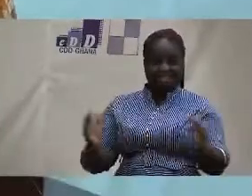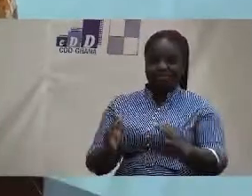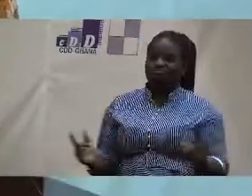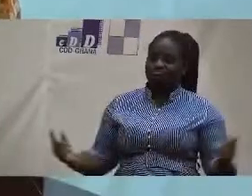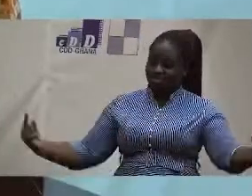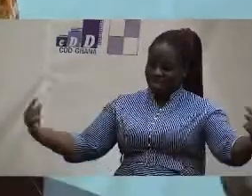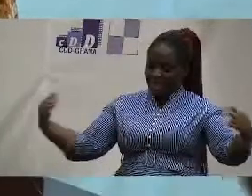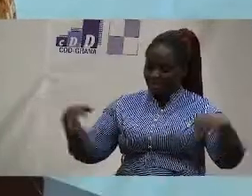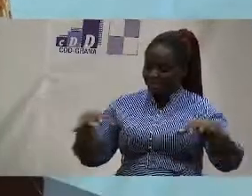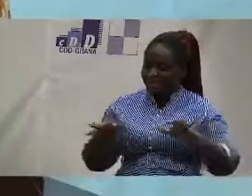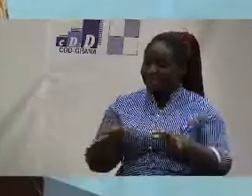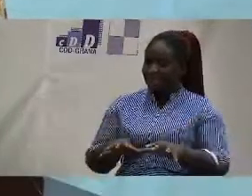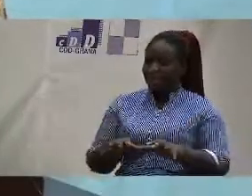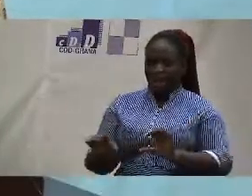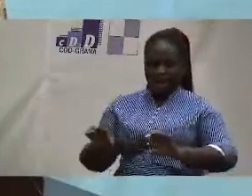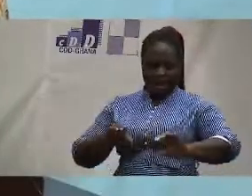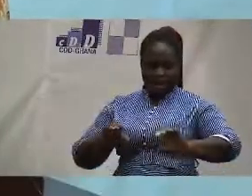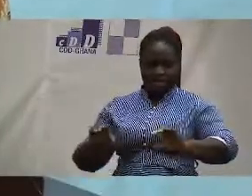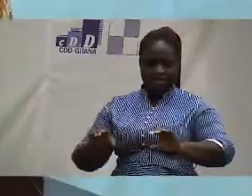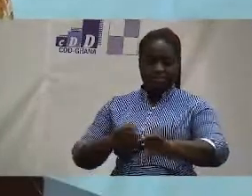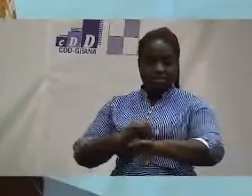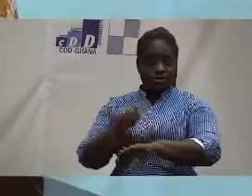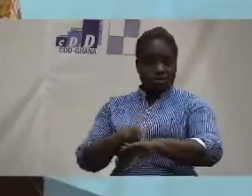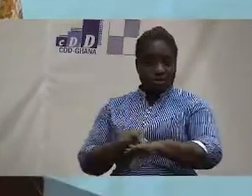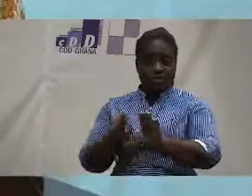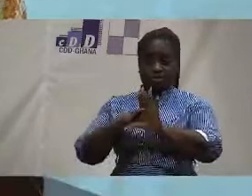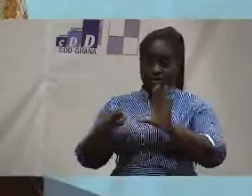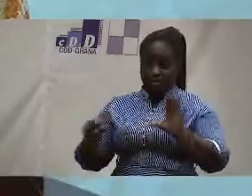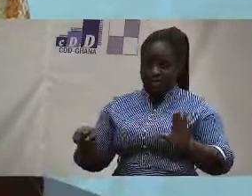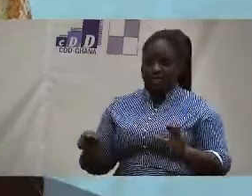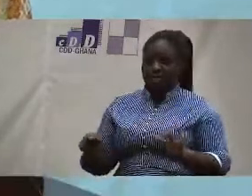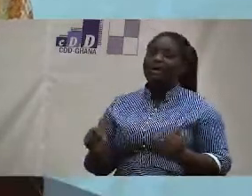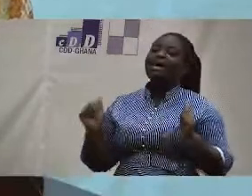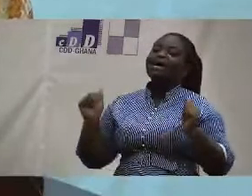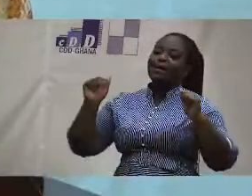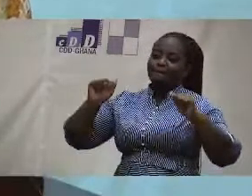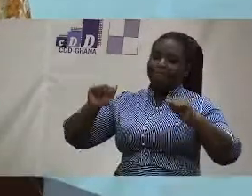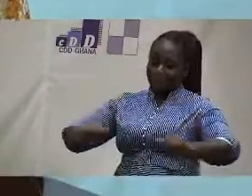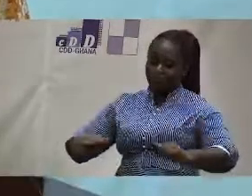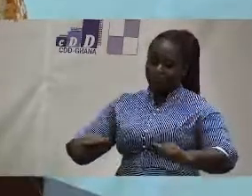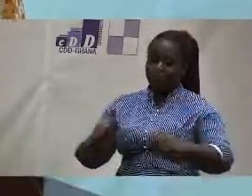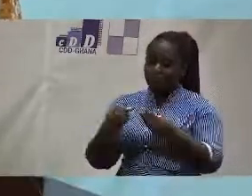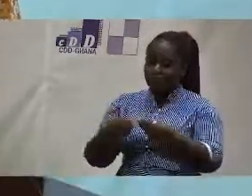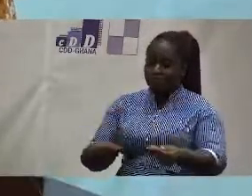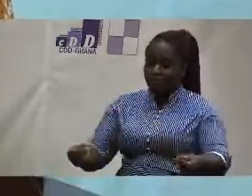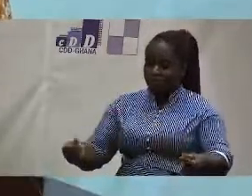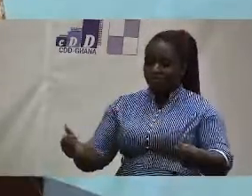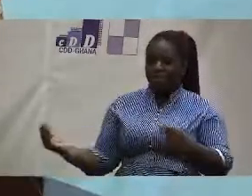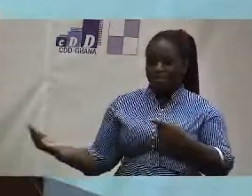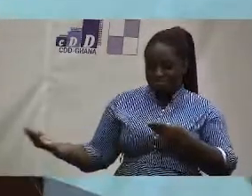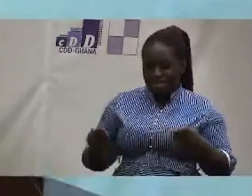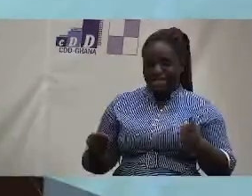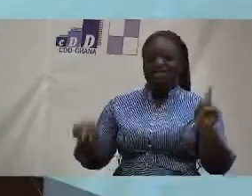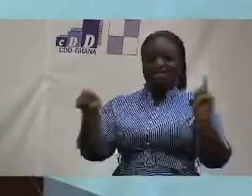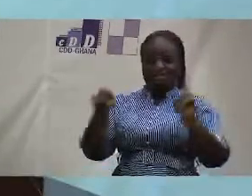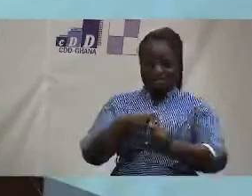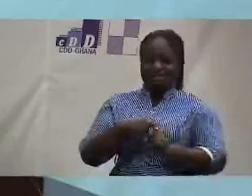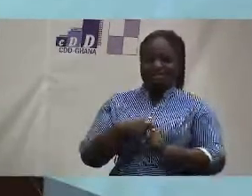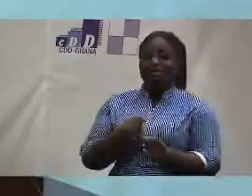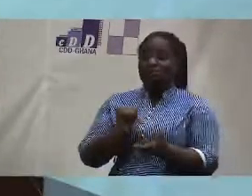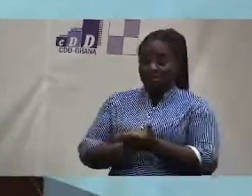together, acting nationally and regionally, and we were able to quash and bringing positives on